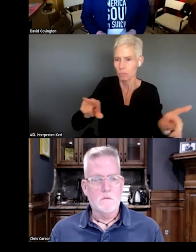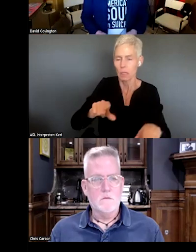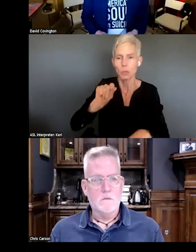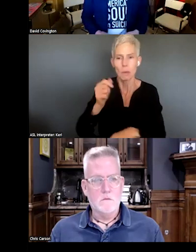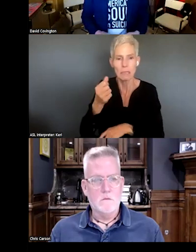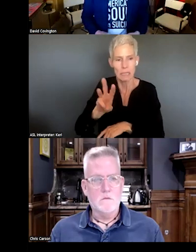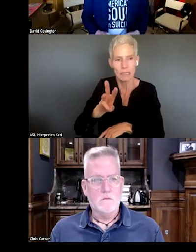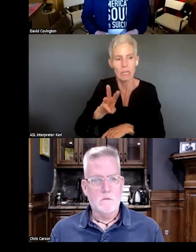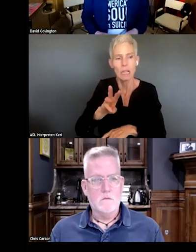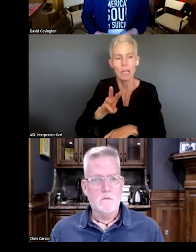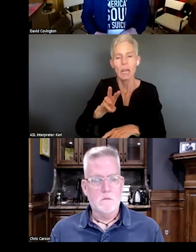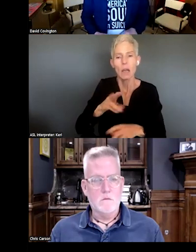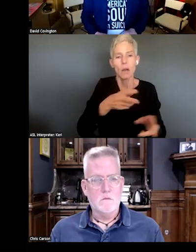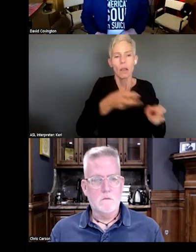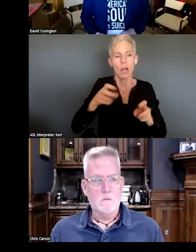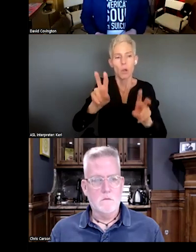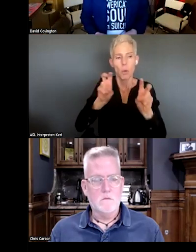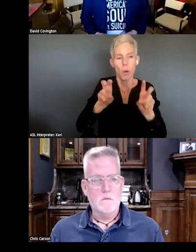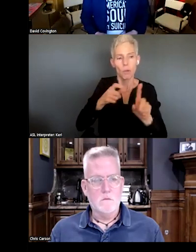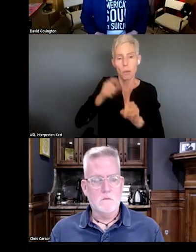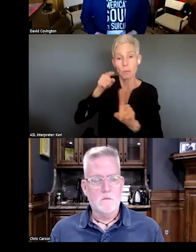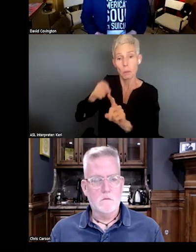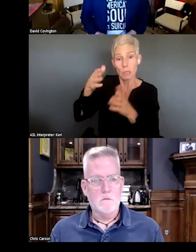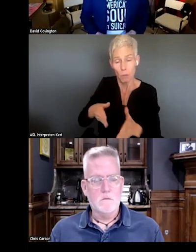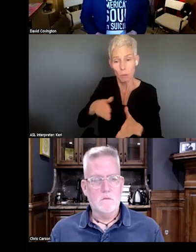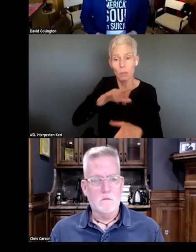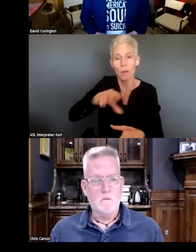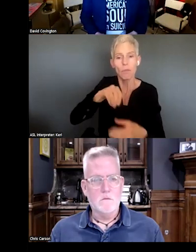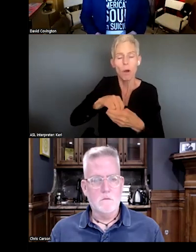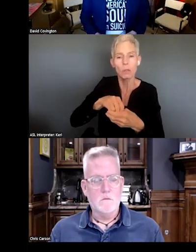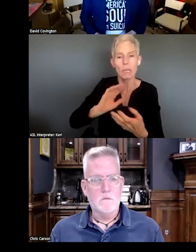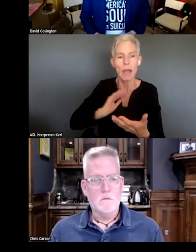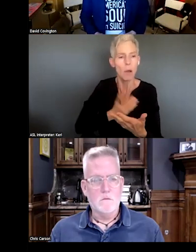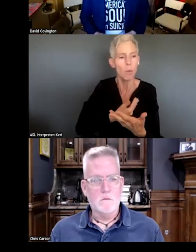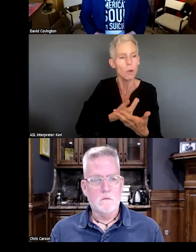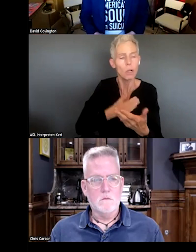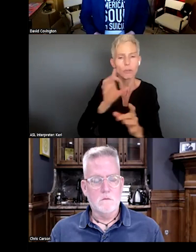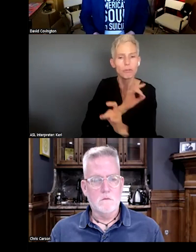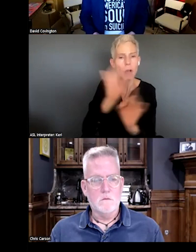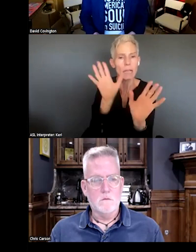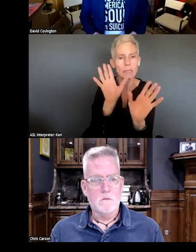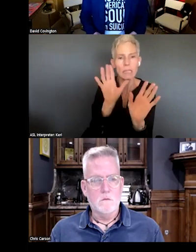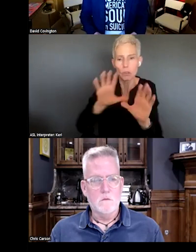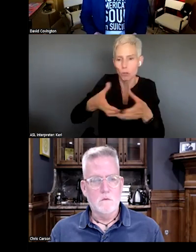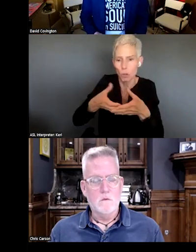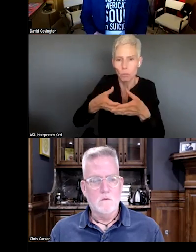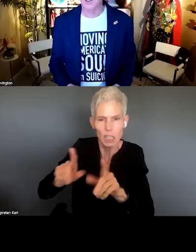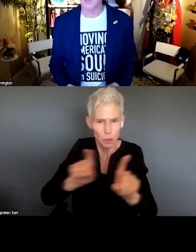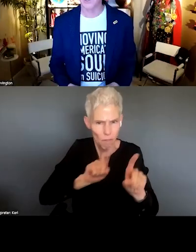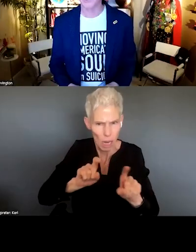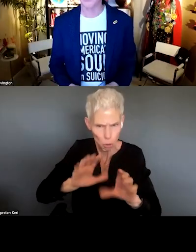this quote from a person who was part of our crisis groups survey